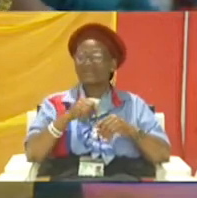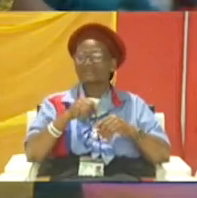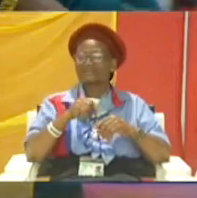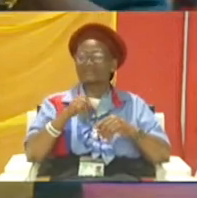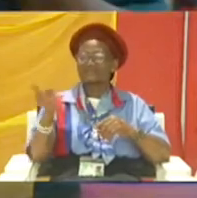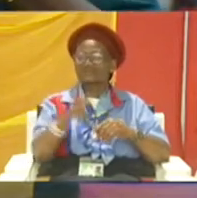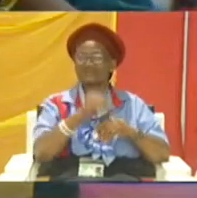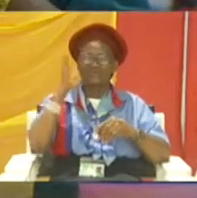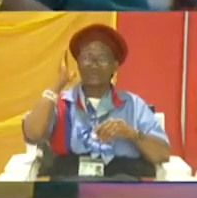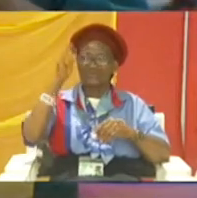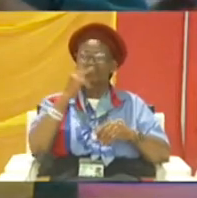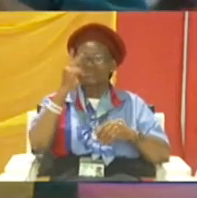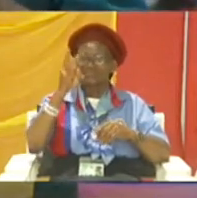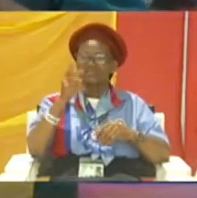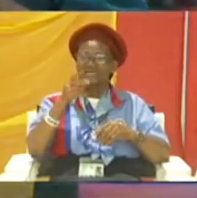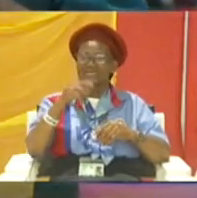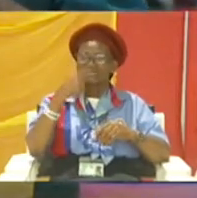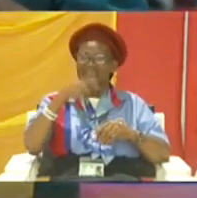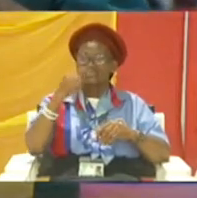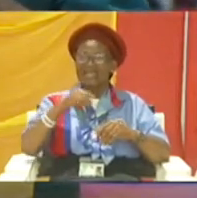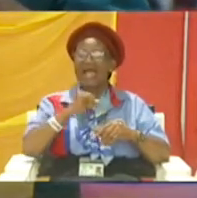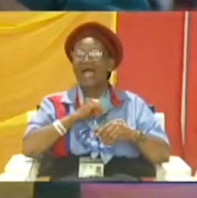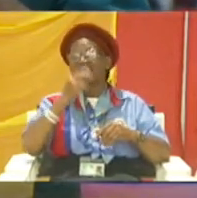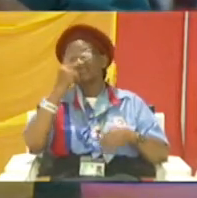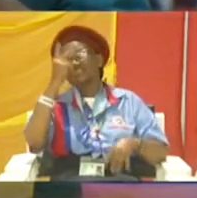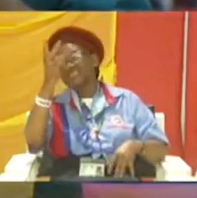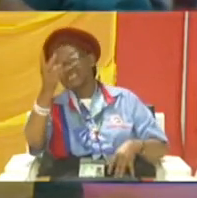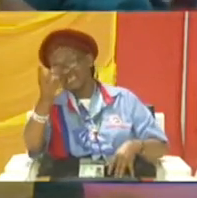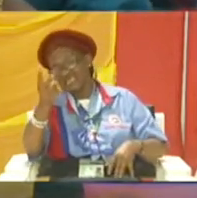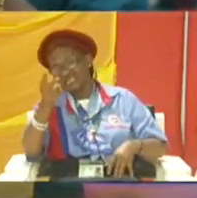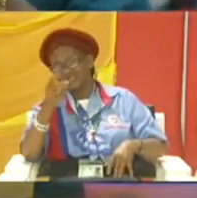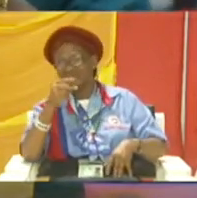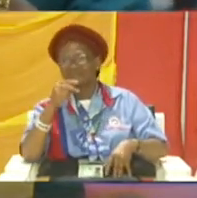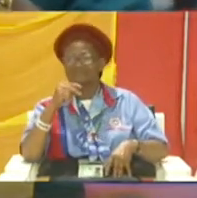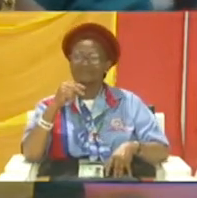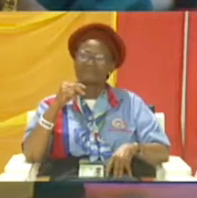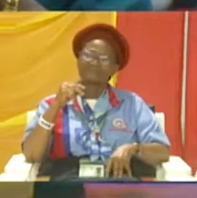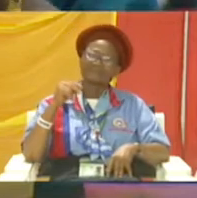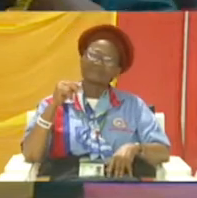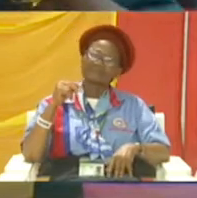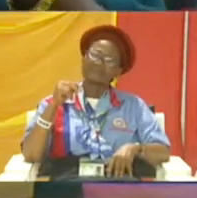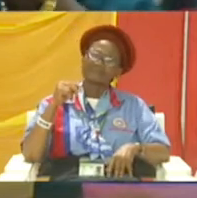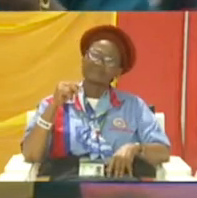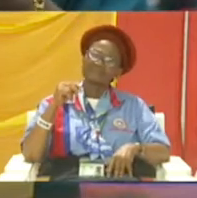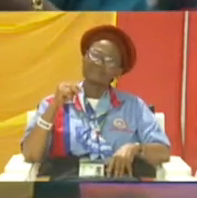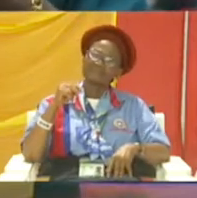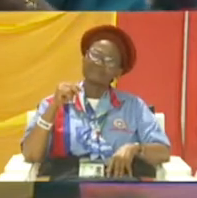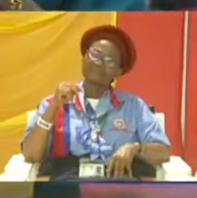you say, I see.